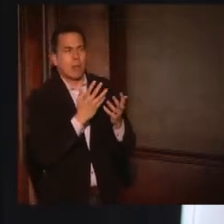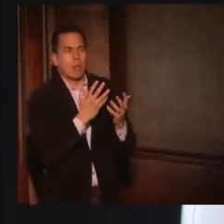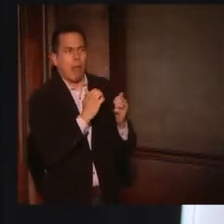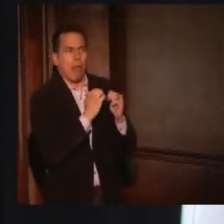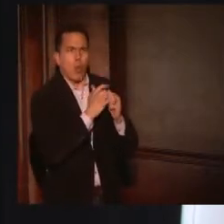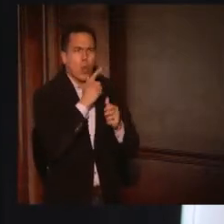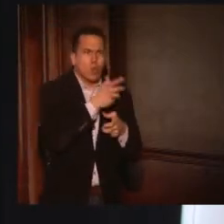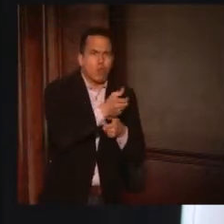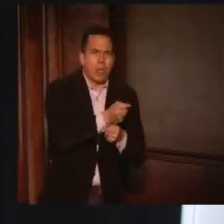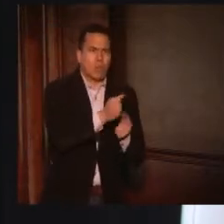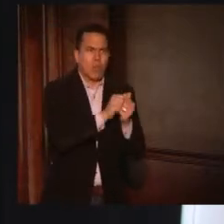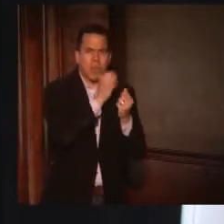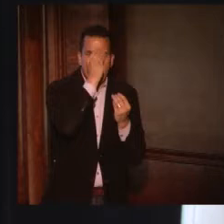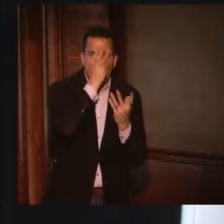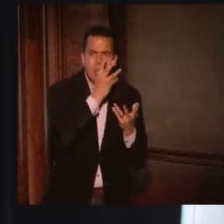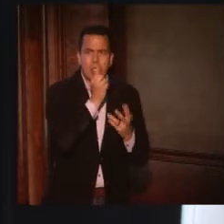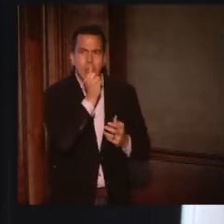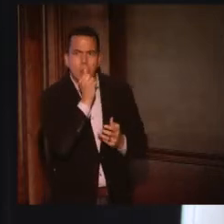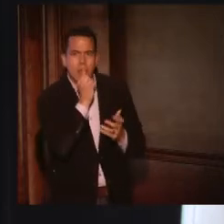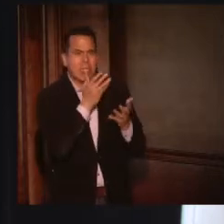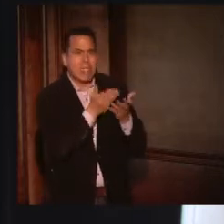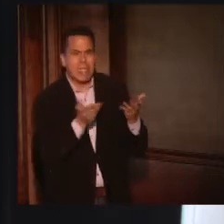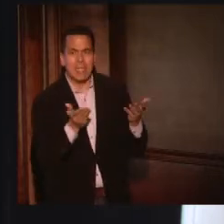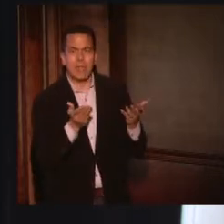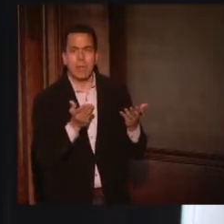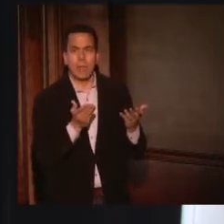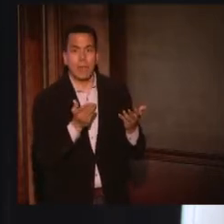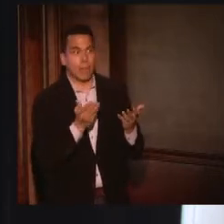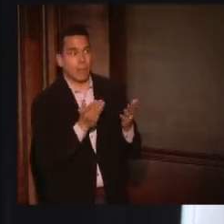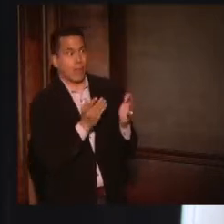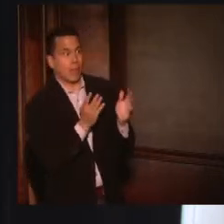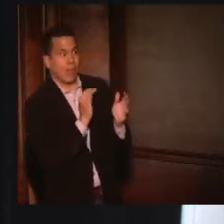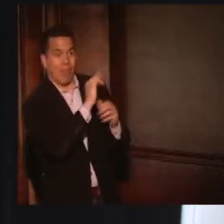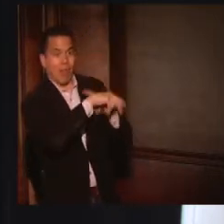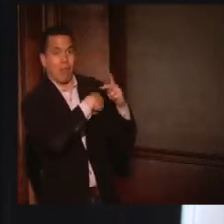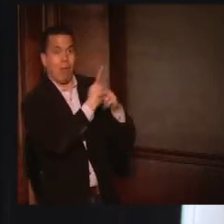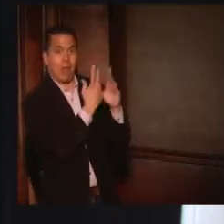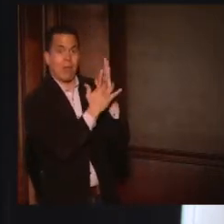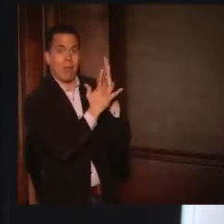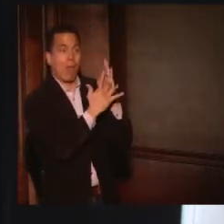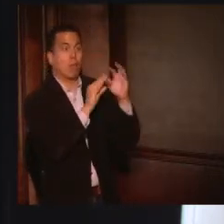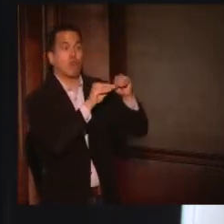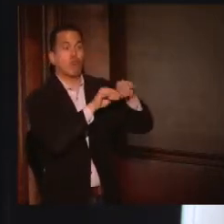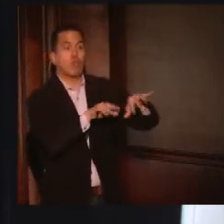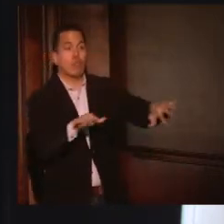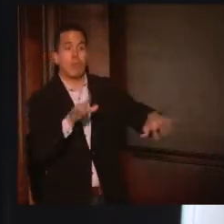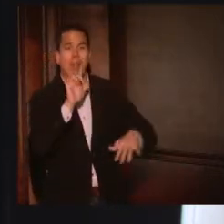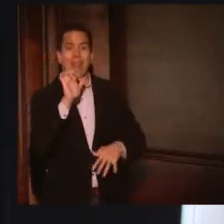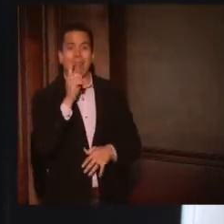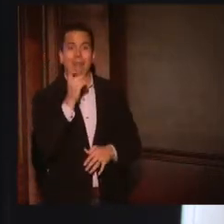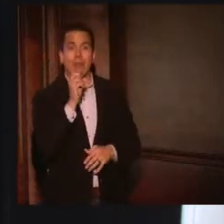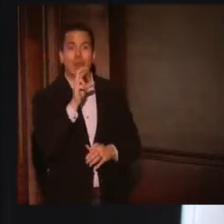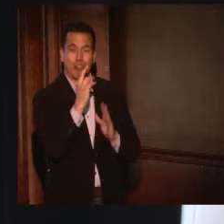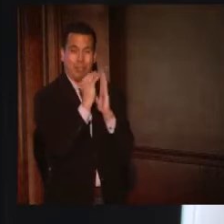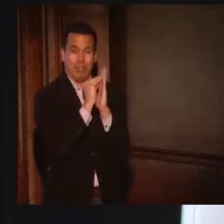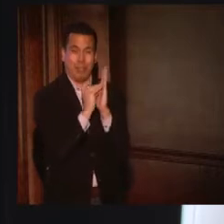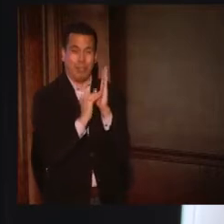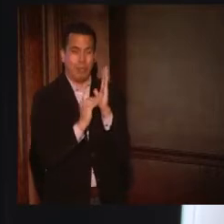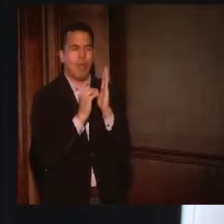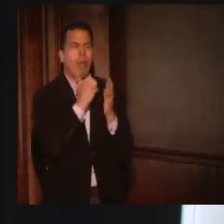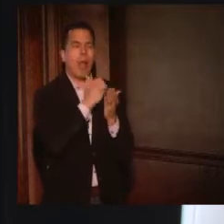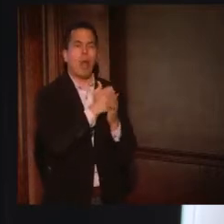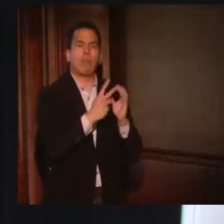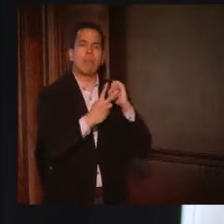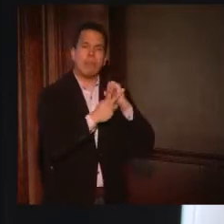trust, in fragile environments like those, I think that a technology like a distributed ledger would allow them to retain their